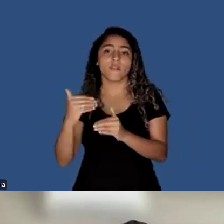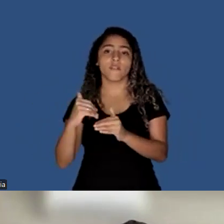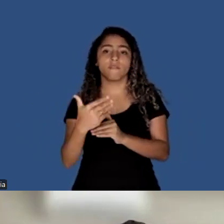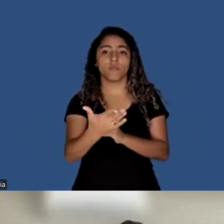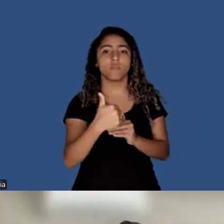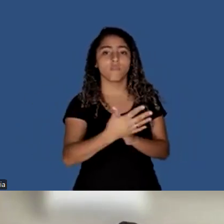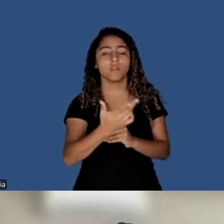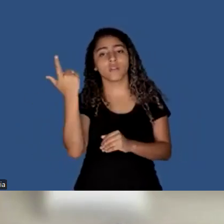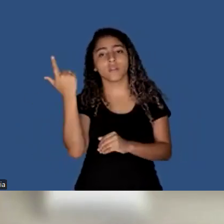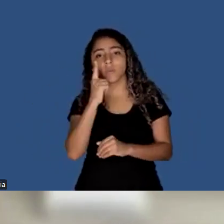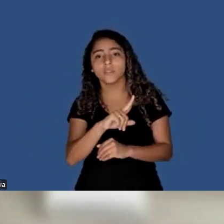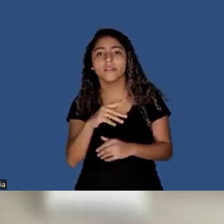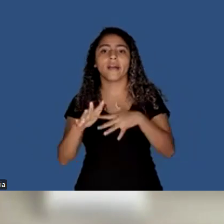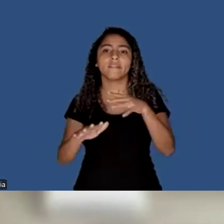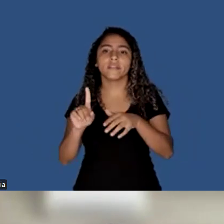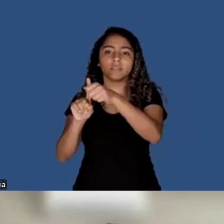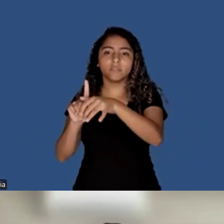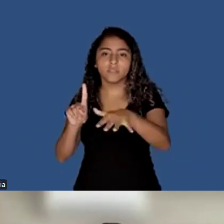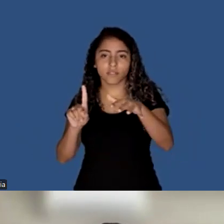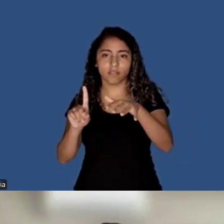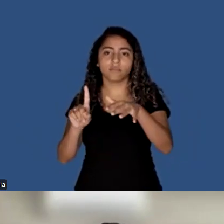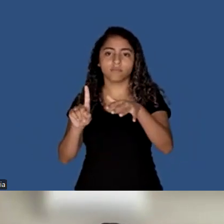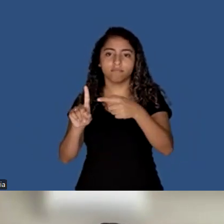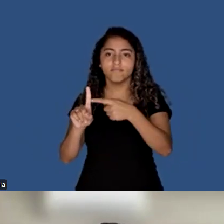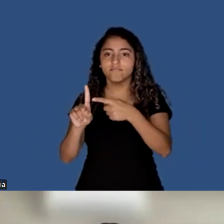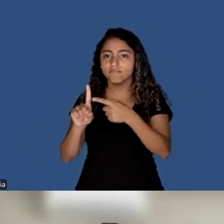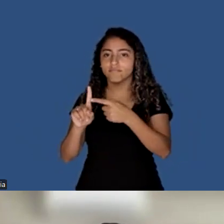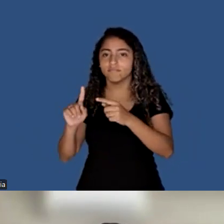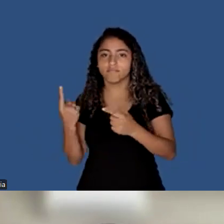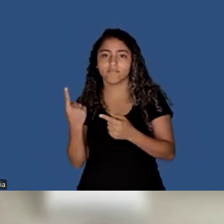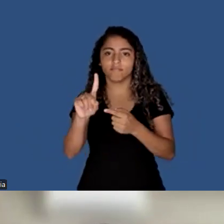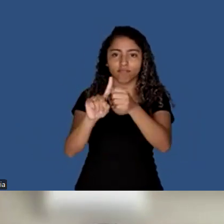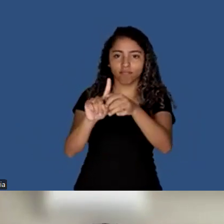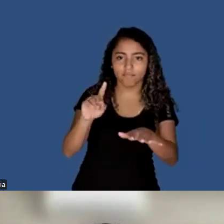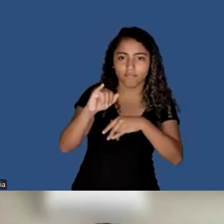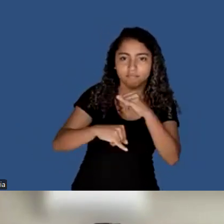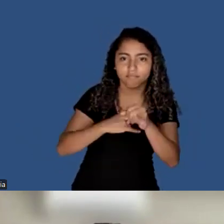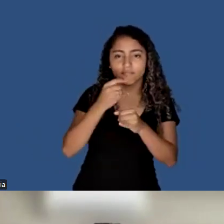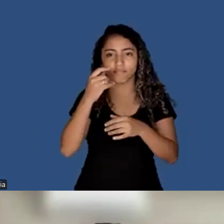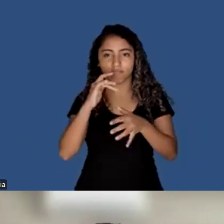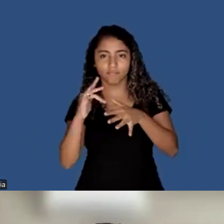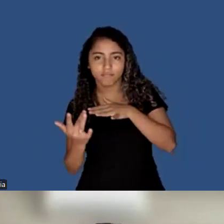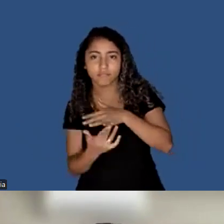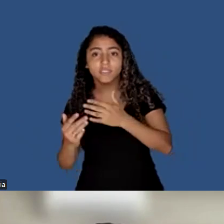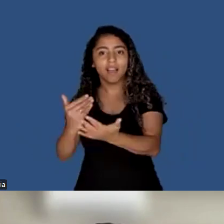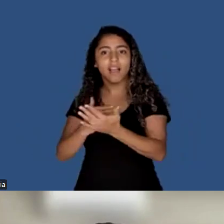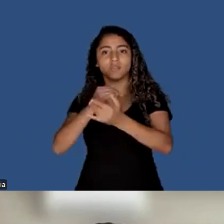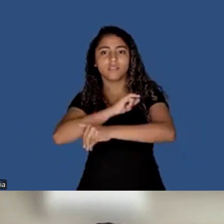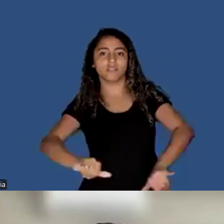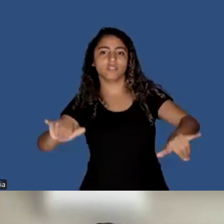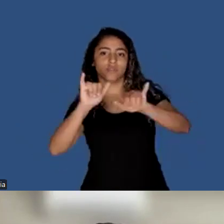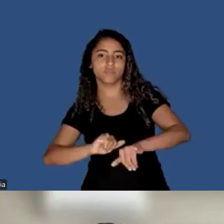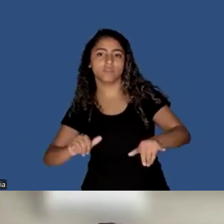but also in other channels. We've been working with influencers and other market players who help us advertise the promotions